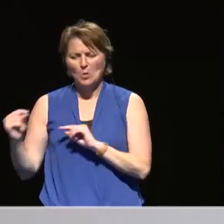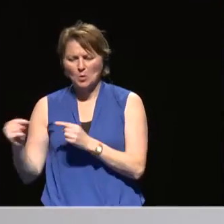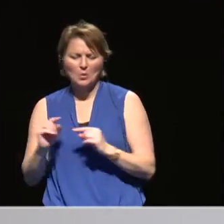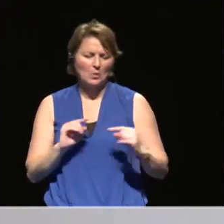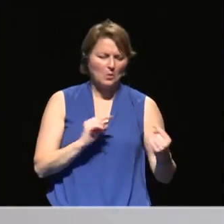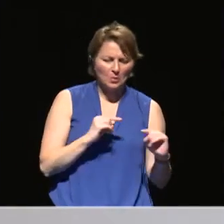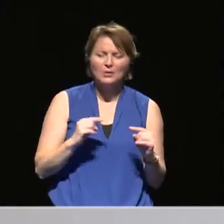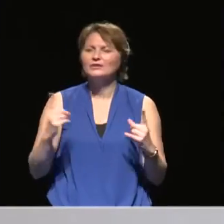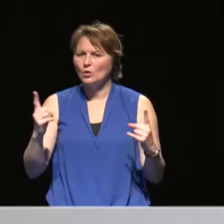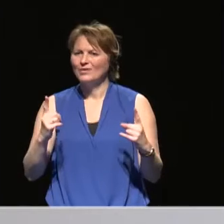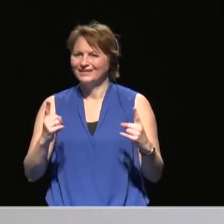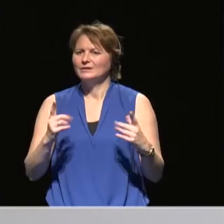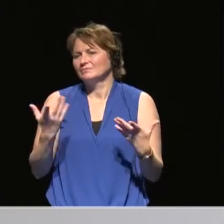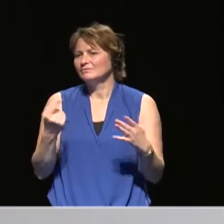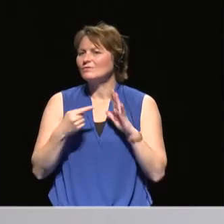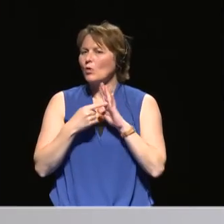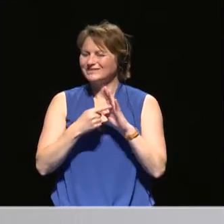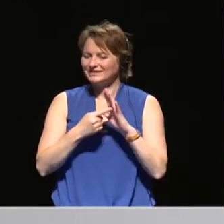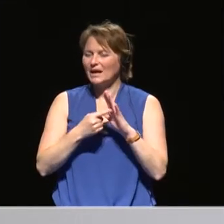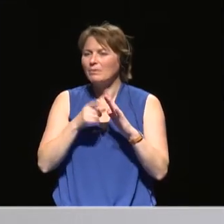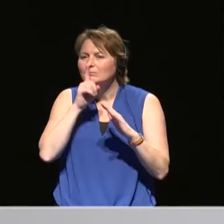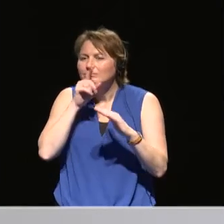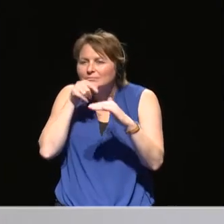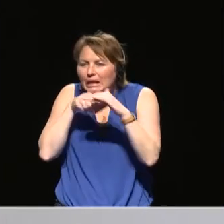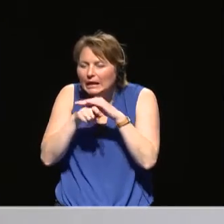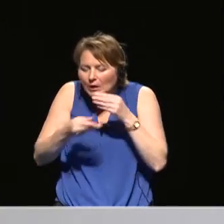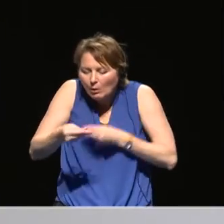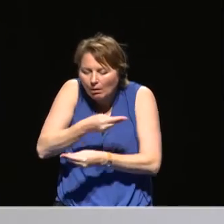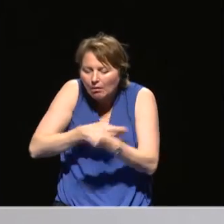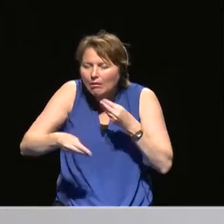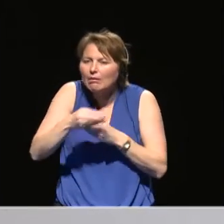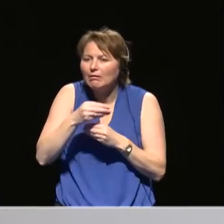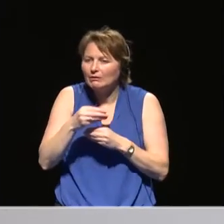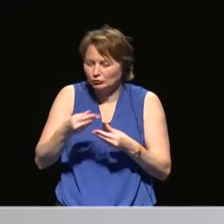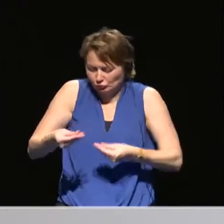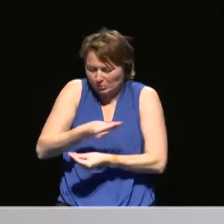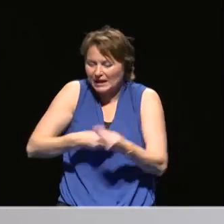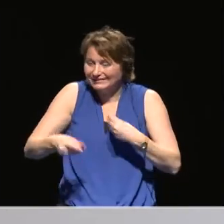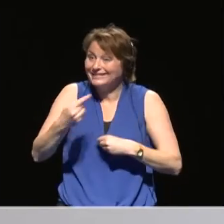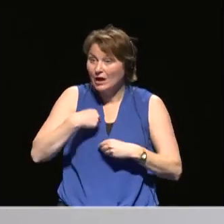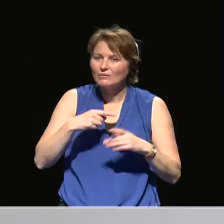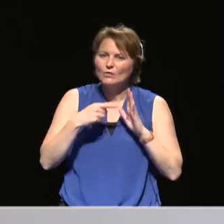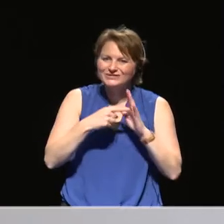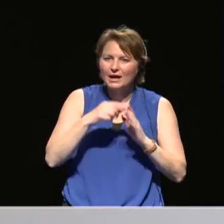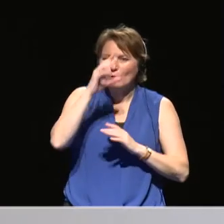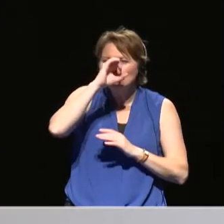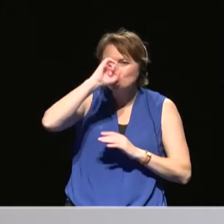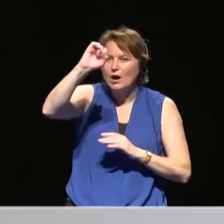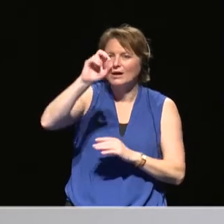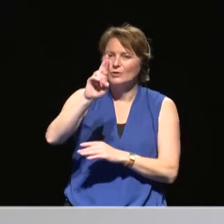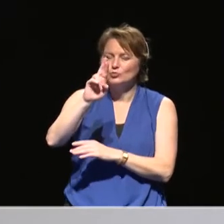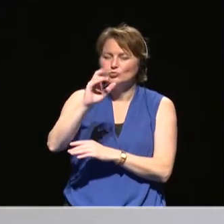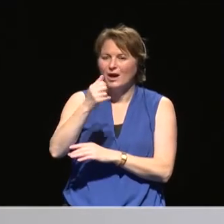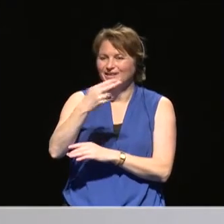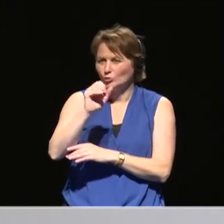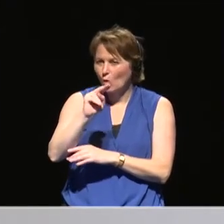trade in wildlife in terms of ivory or rhino is something that has gotten a lot of attention. But I would very much